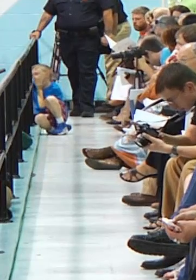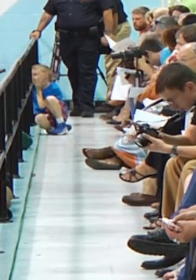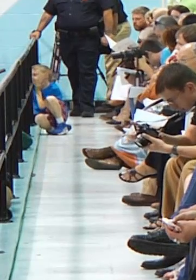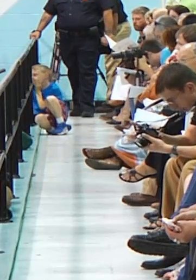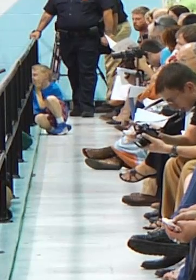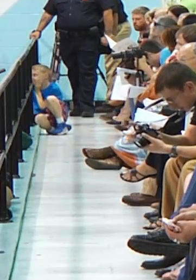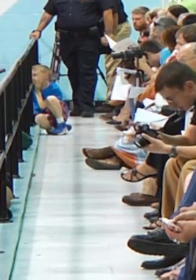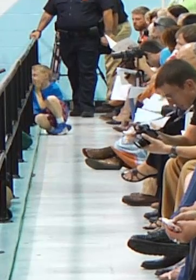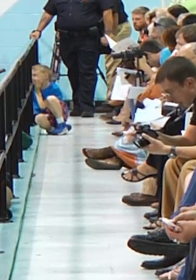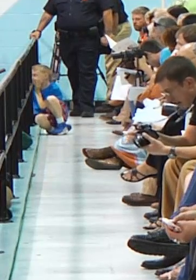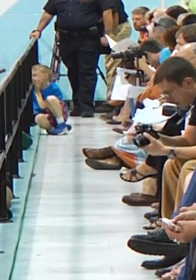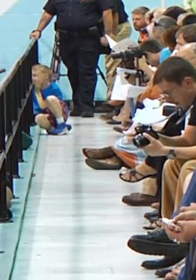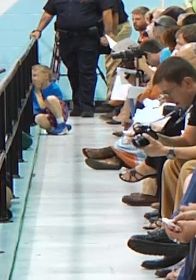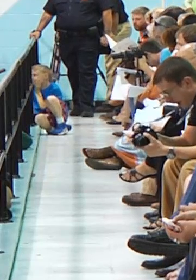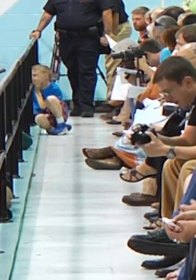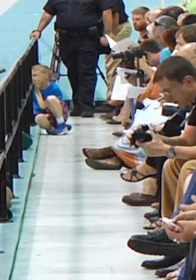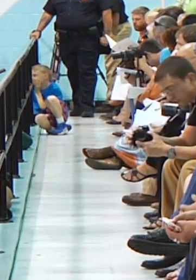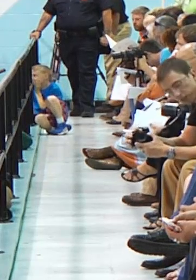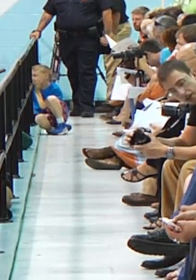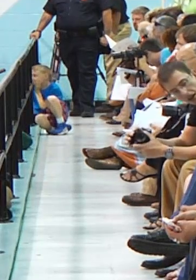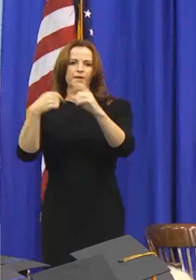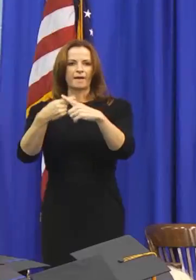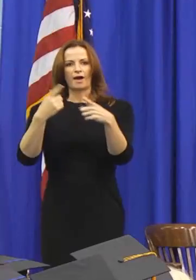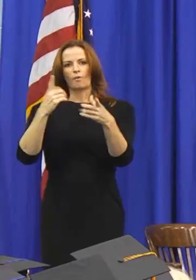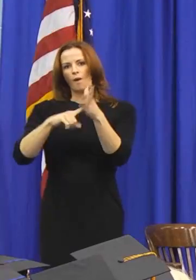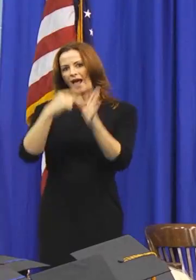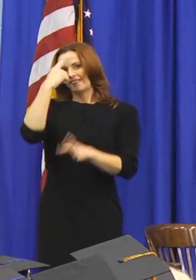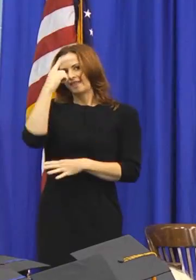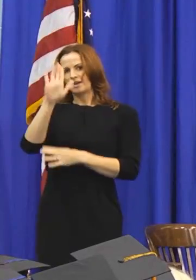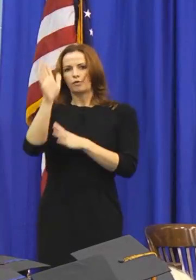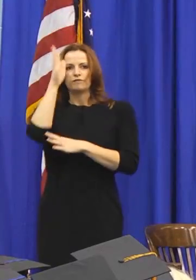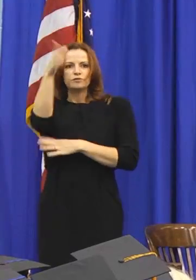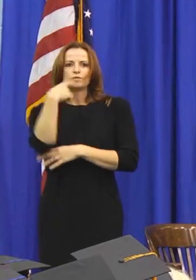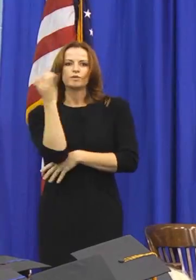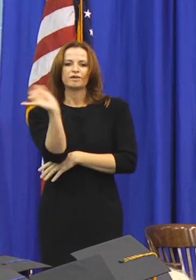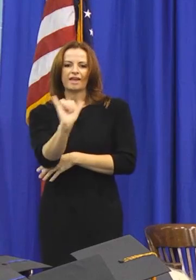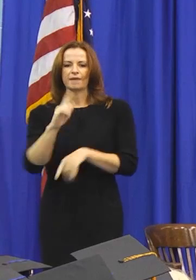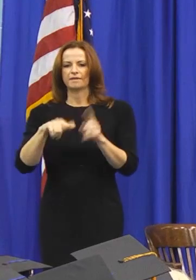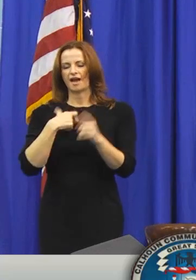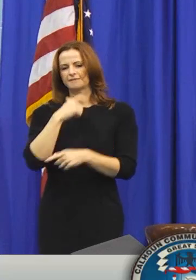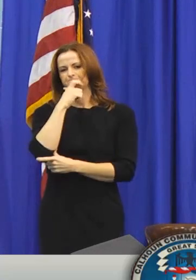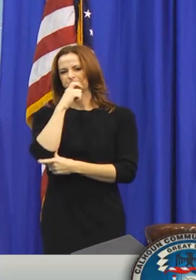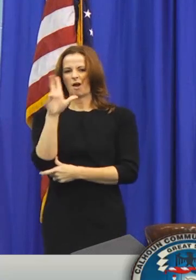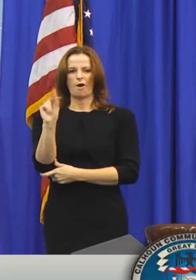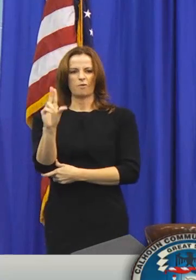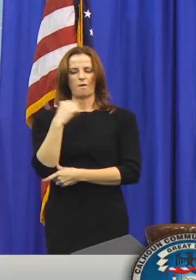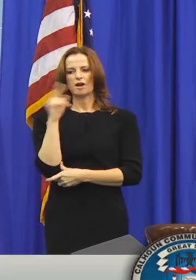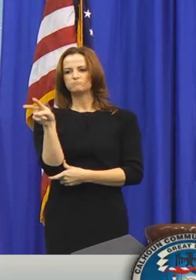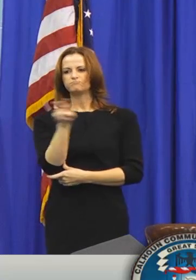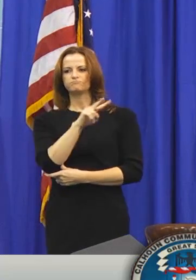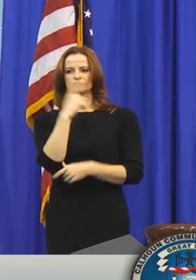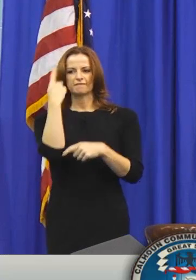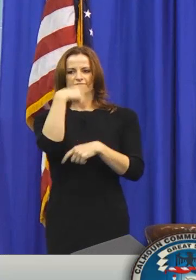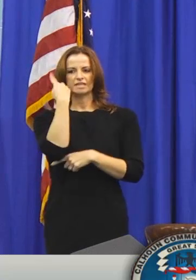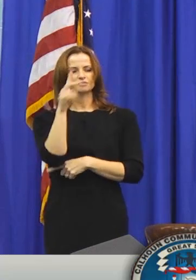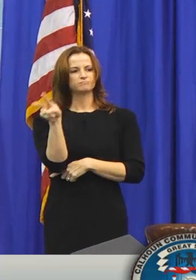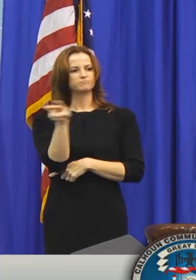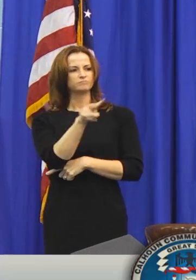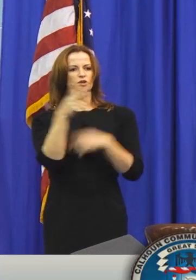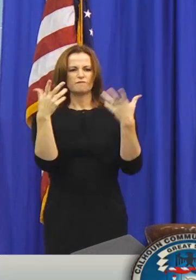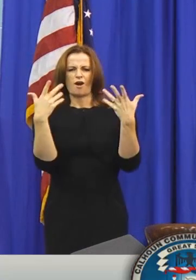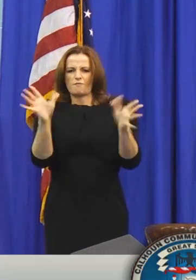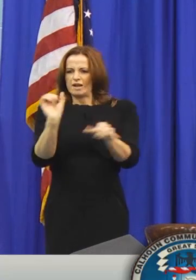you, especially as I said and I watched you come through to get your seating for this ceremony, I realize that many of you are probably already